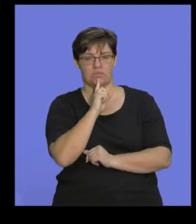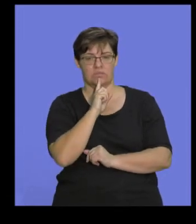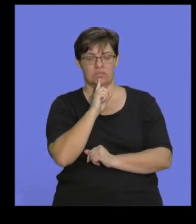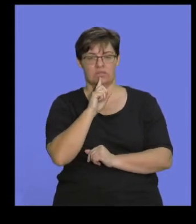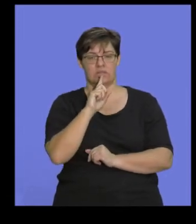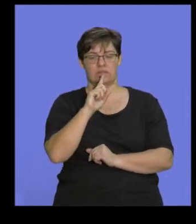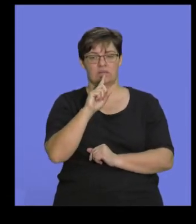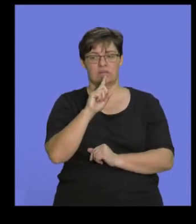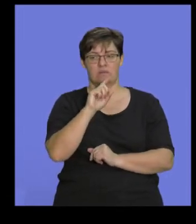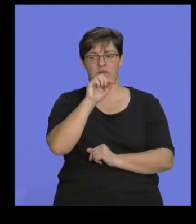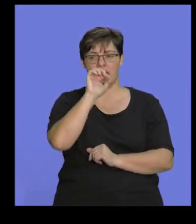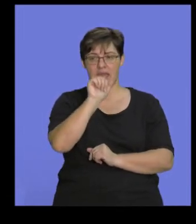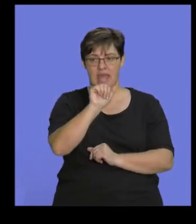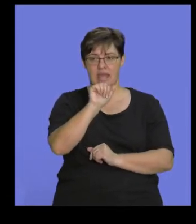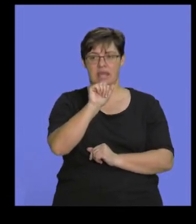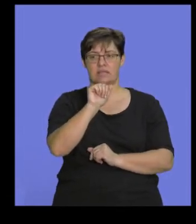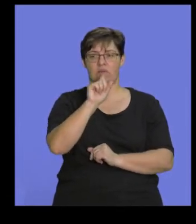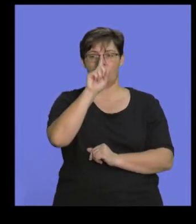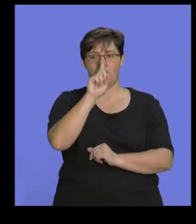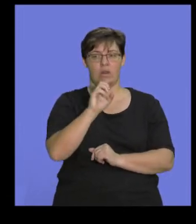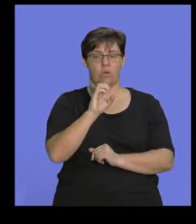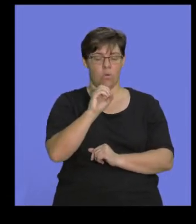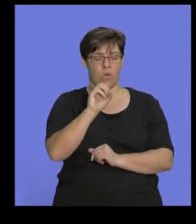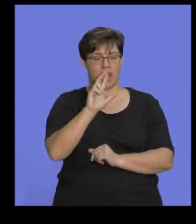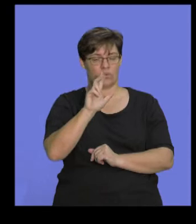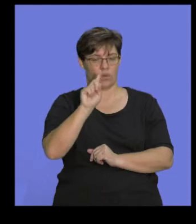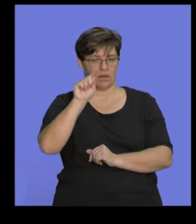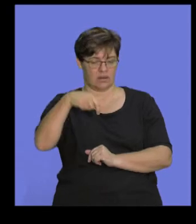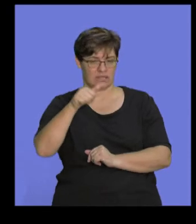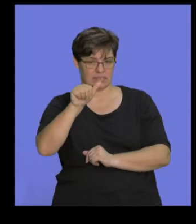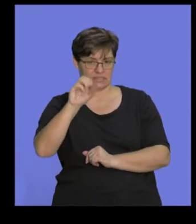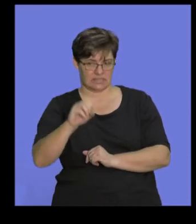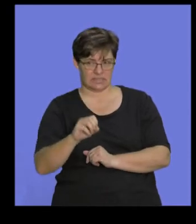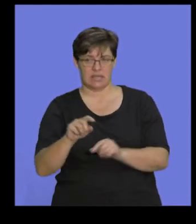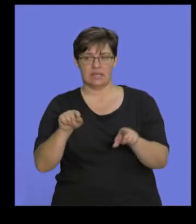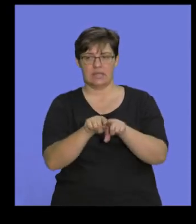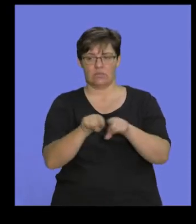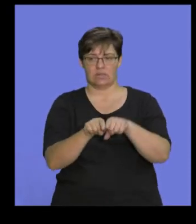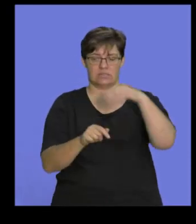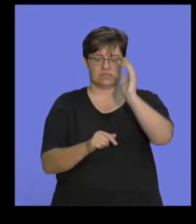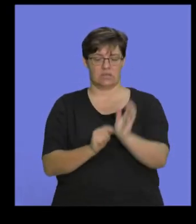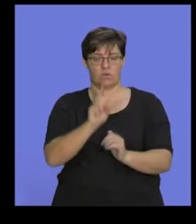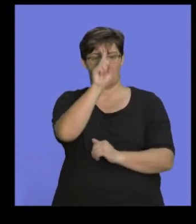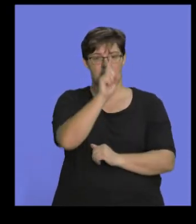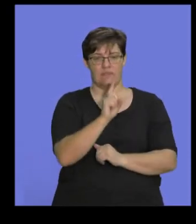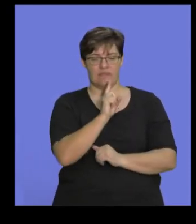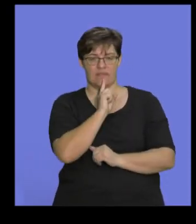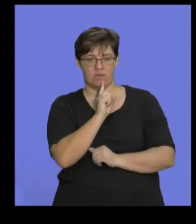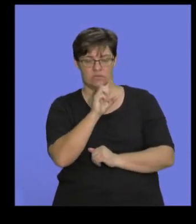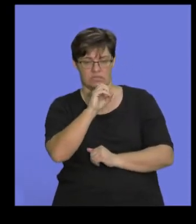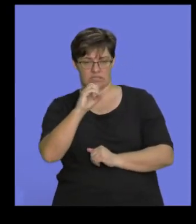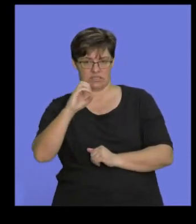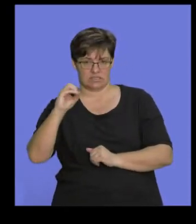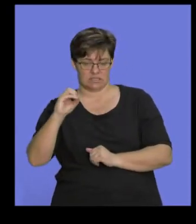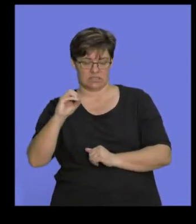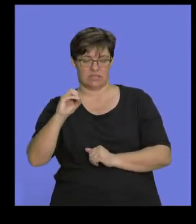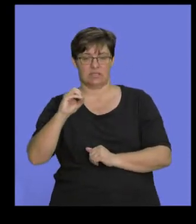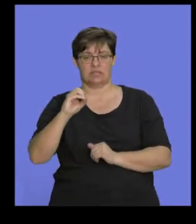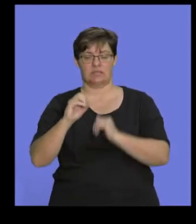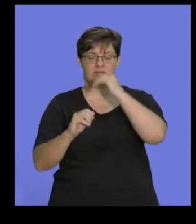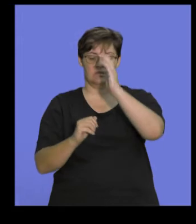1,081 rands and 60 cents is equals to 1,000 into 1